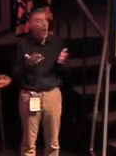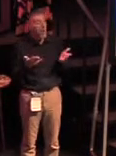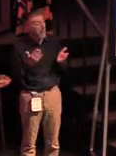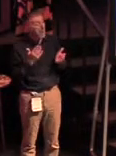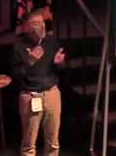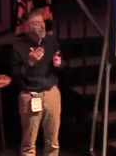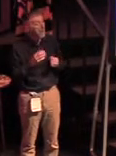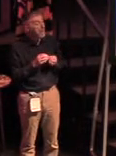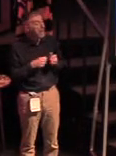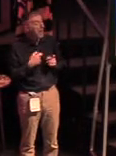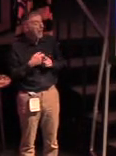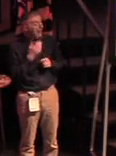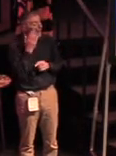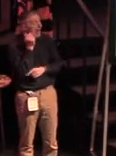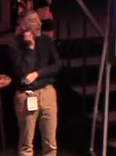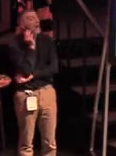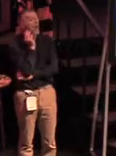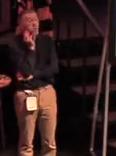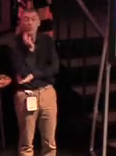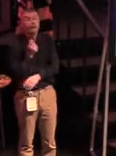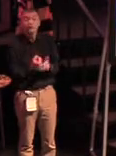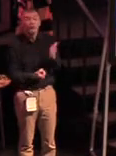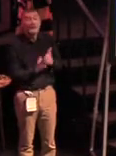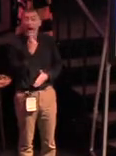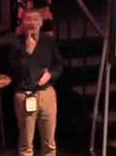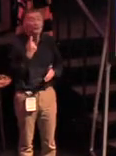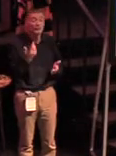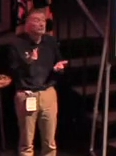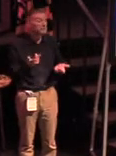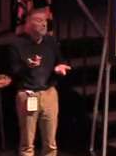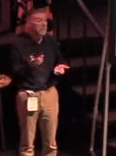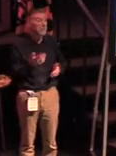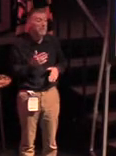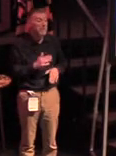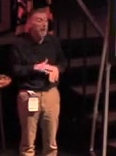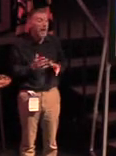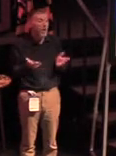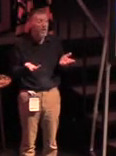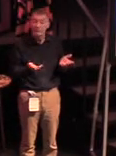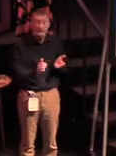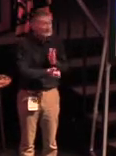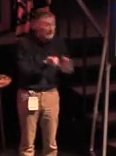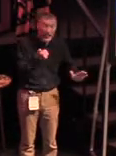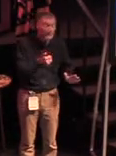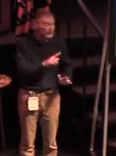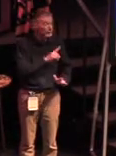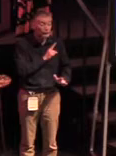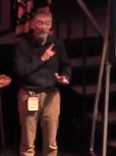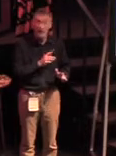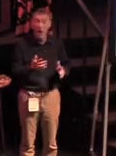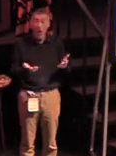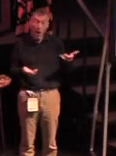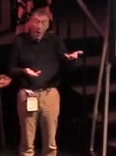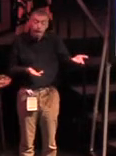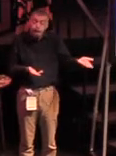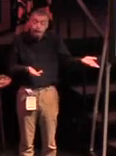And that bit felt really important to me, that they just happened to be black, that it had nothing to do with their talent. It had nothing to do with the reason why they were on stage. They just happened